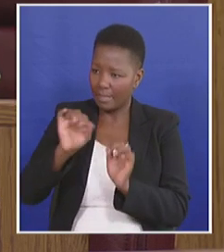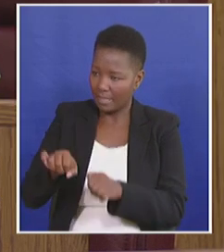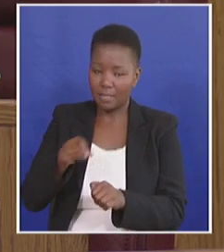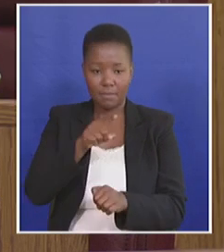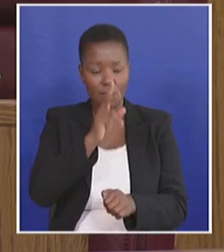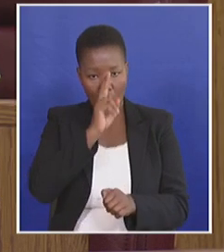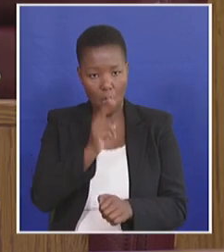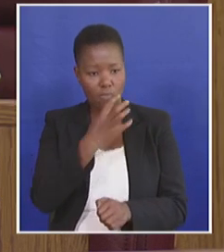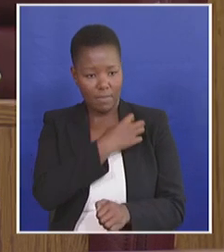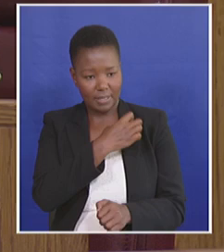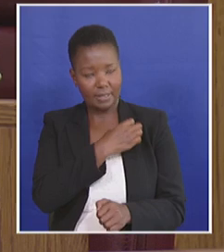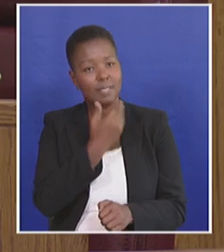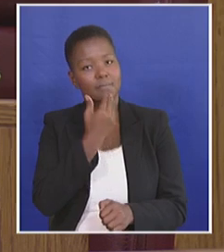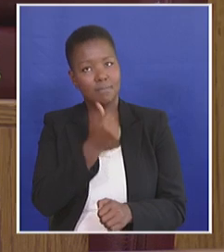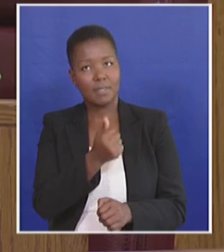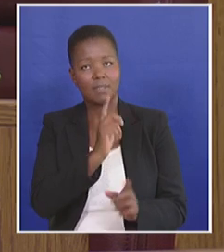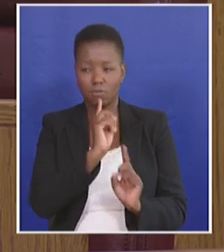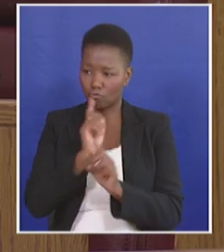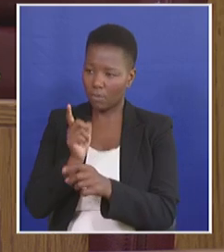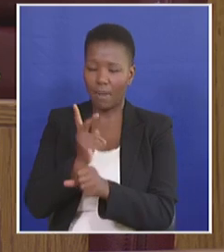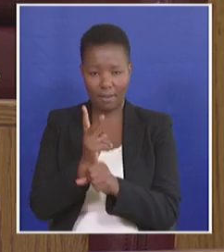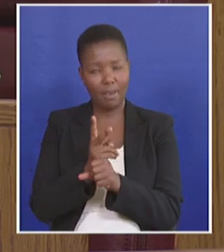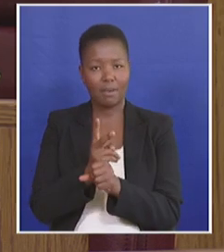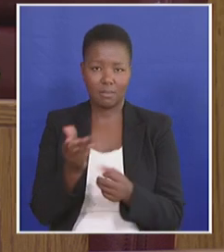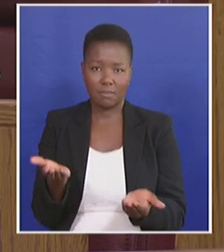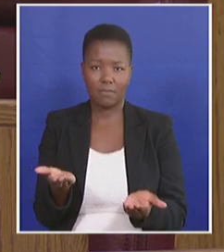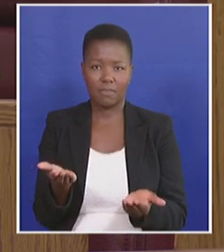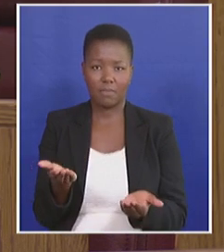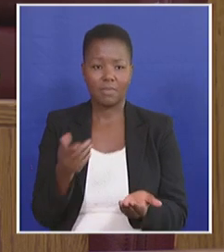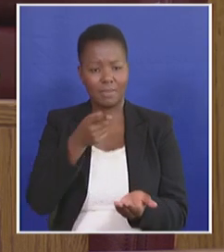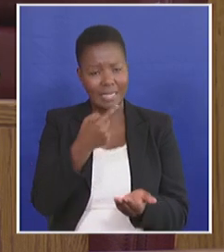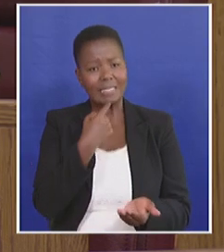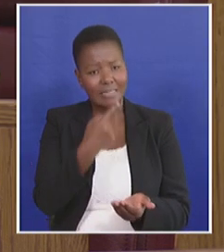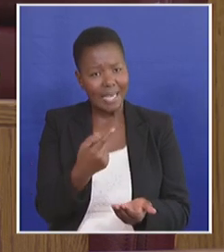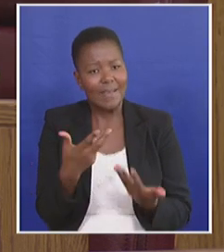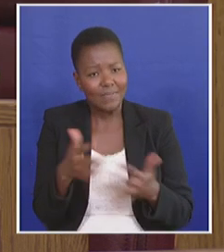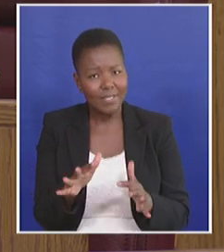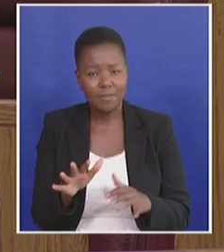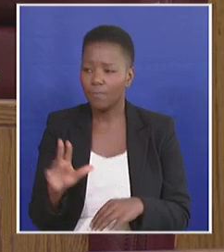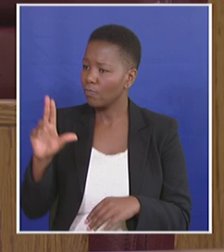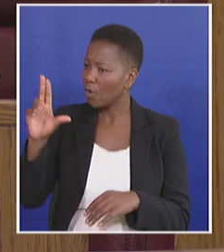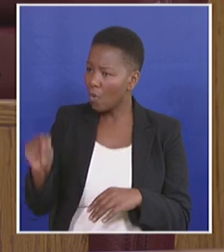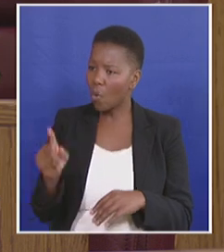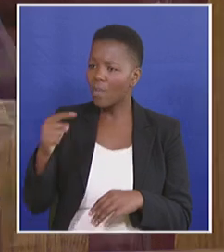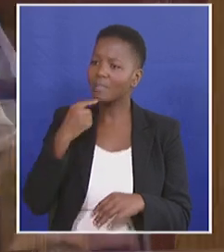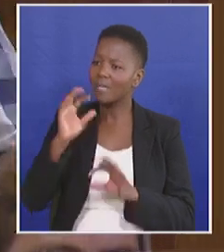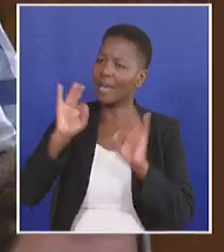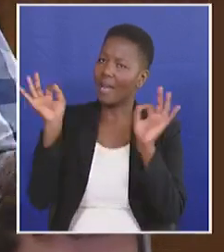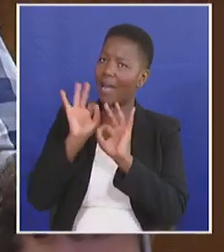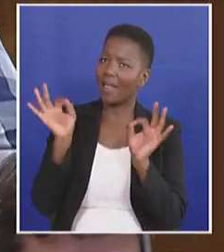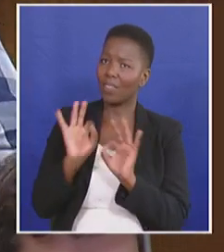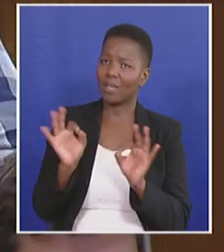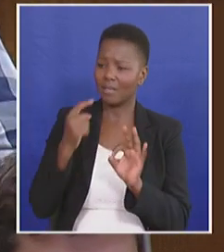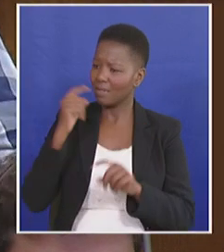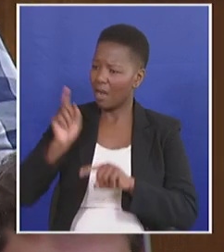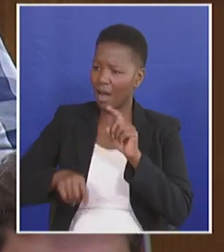allow the Honorable Minister to repeat himself. It's what he said. He didn't say anything. He just said he can't answer the question. No, he